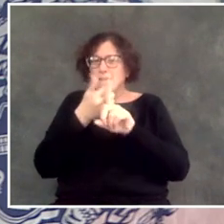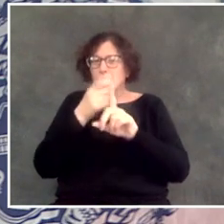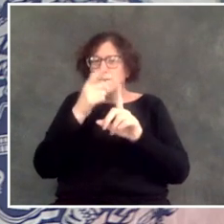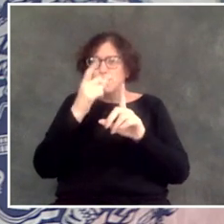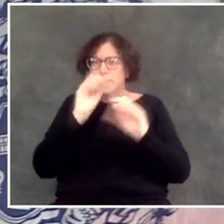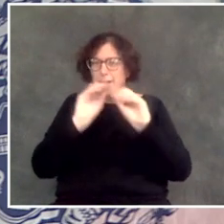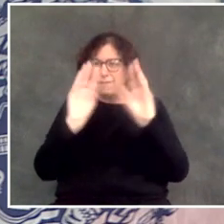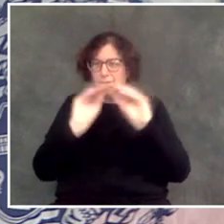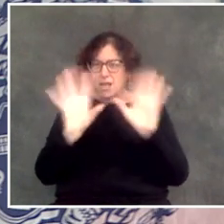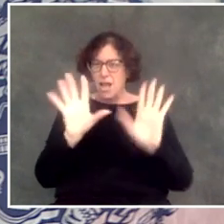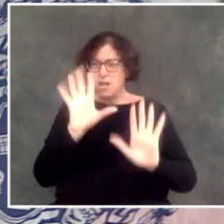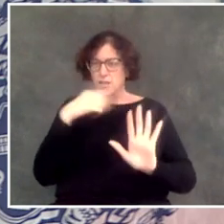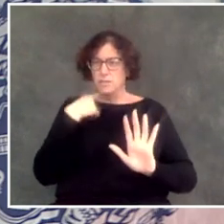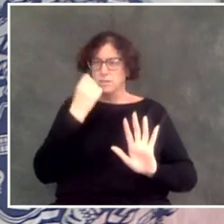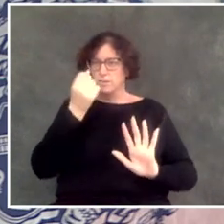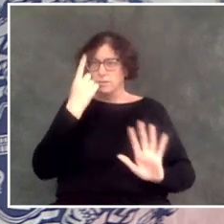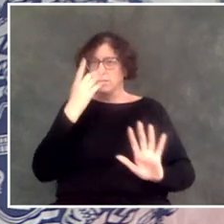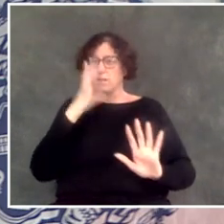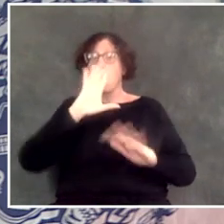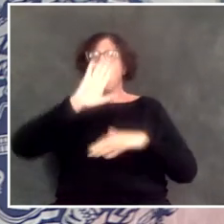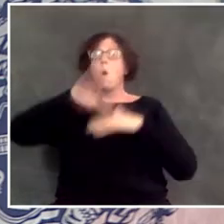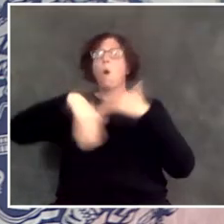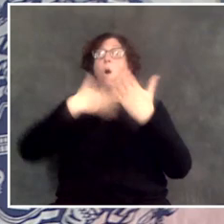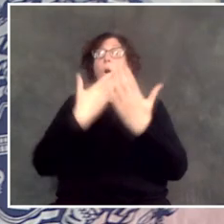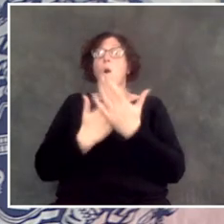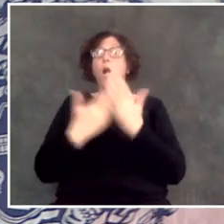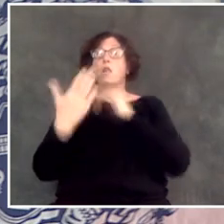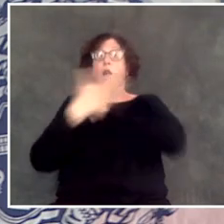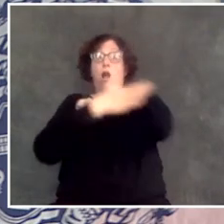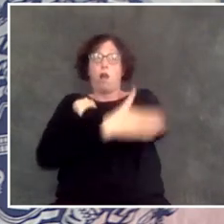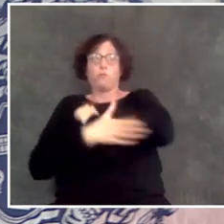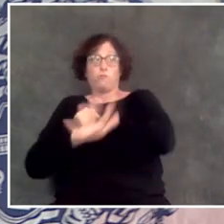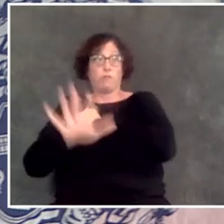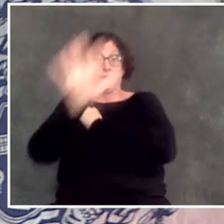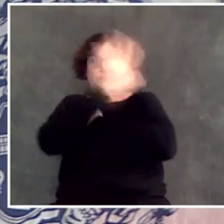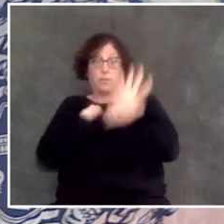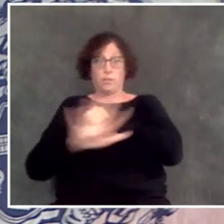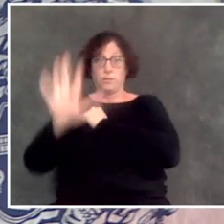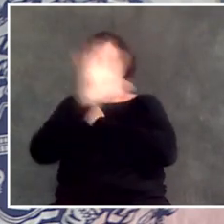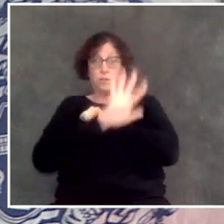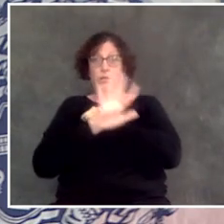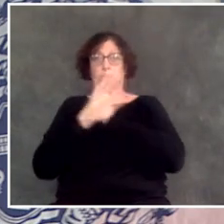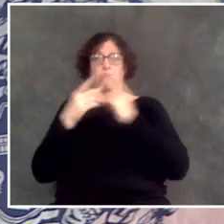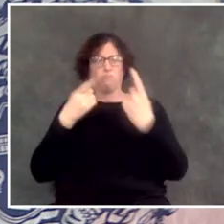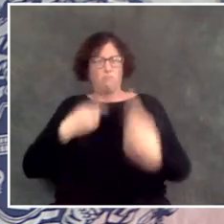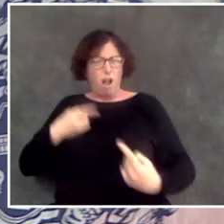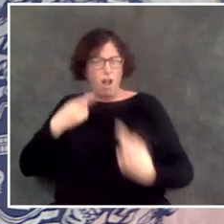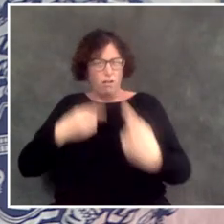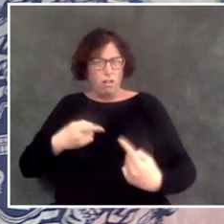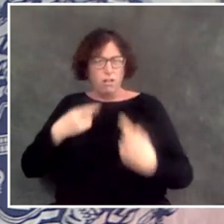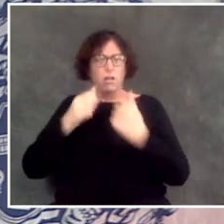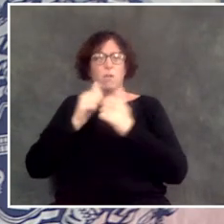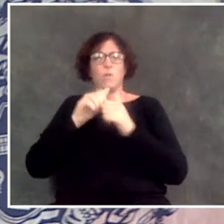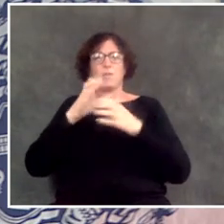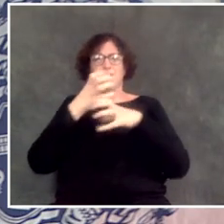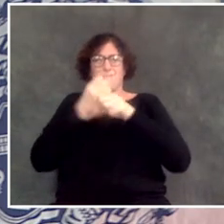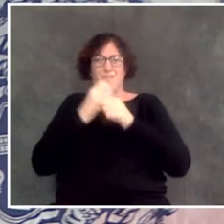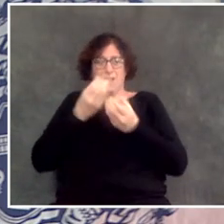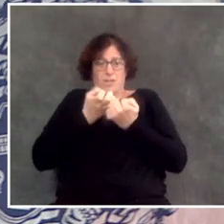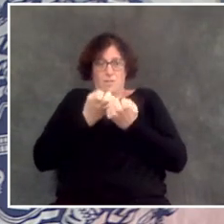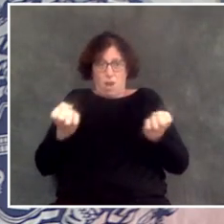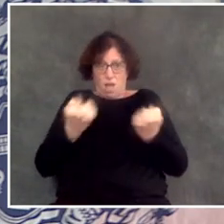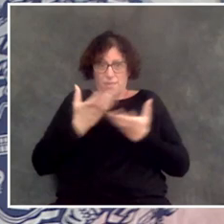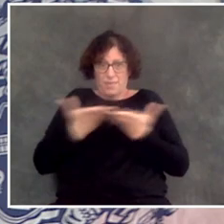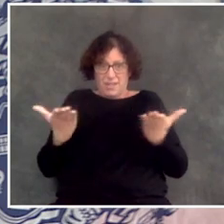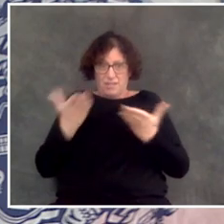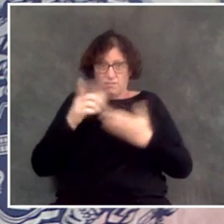including those who are working as part of the FEMA response, to make sure they'll have enough supplies for the duration of this